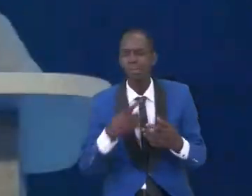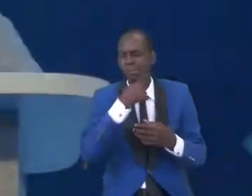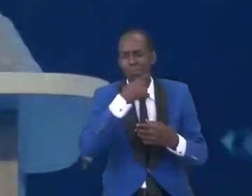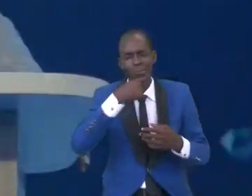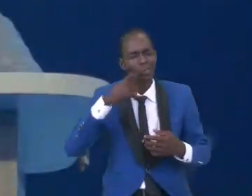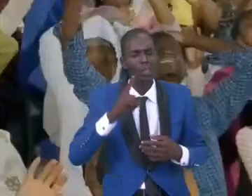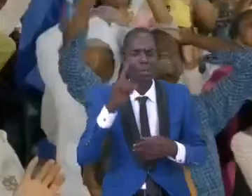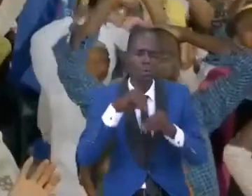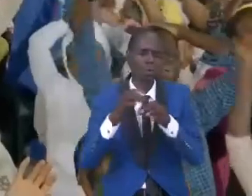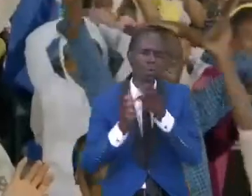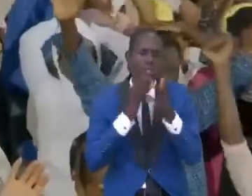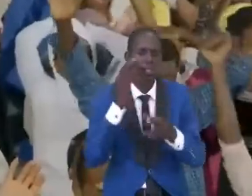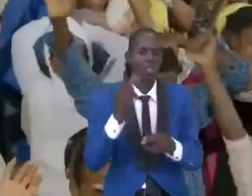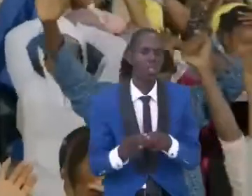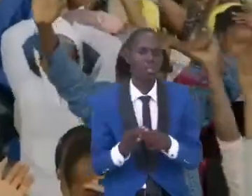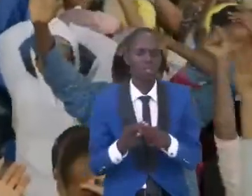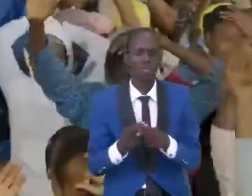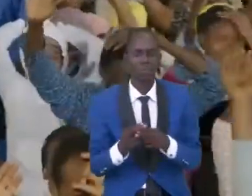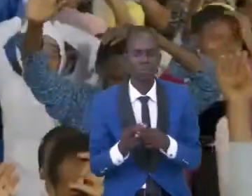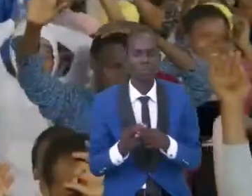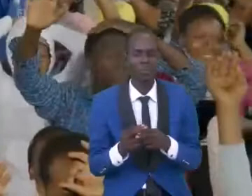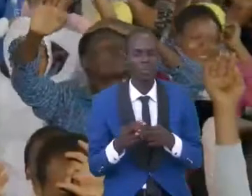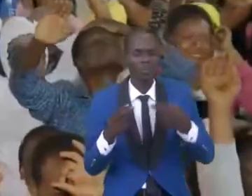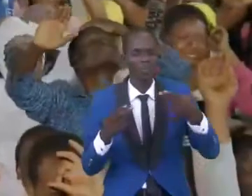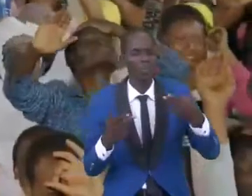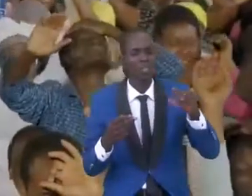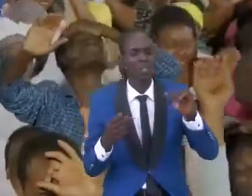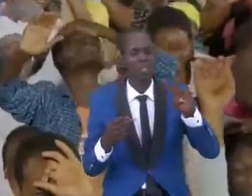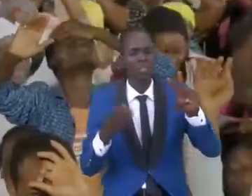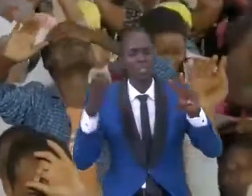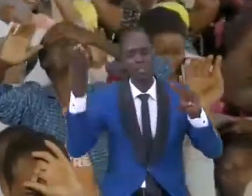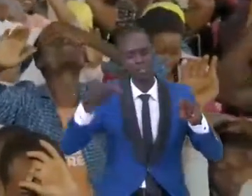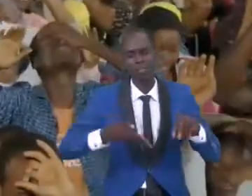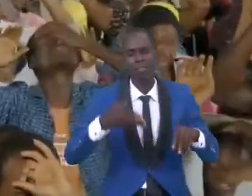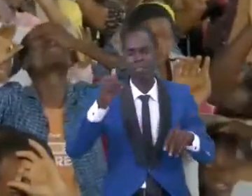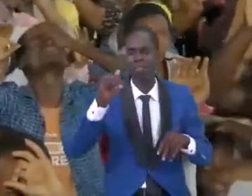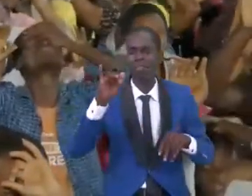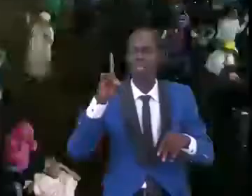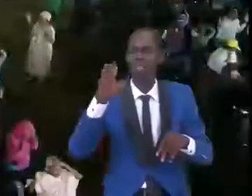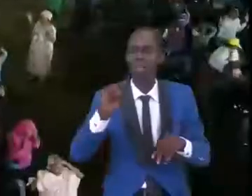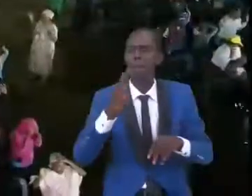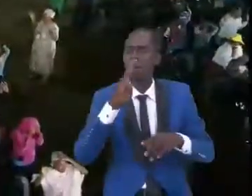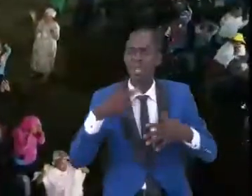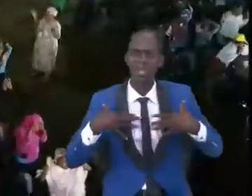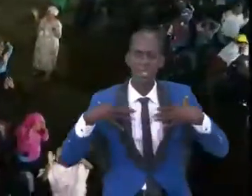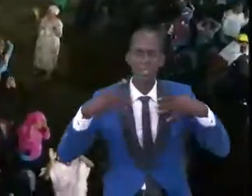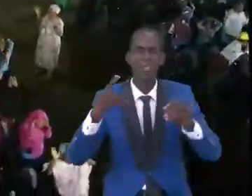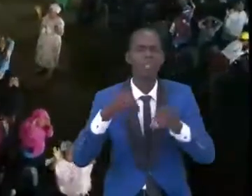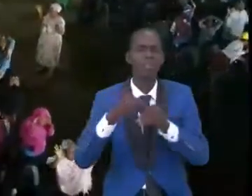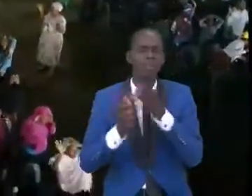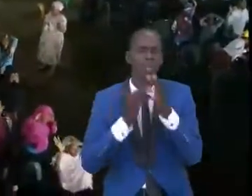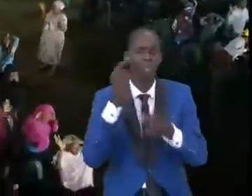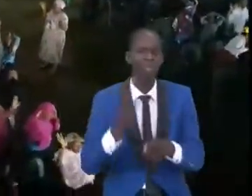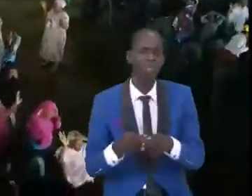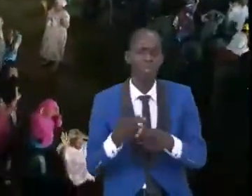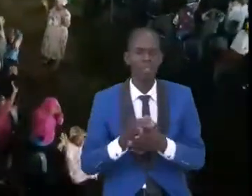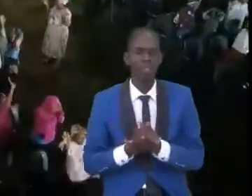Jesus' name. HIV AIDS, be healed in Jesus' name.